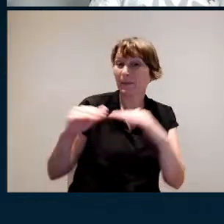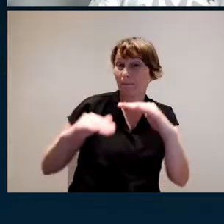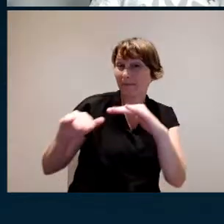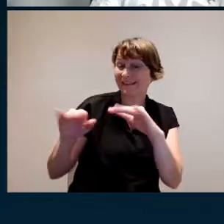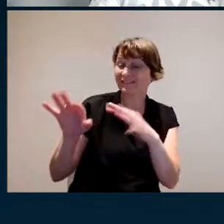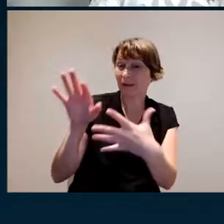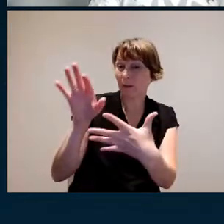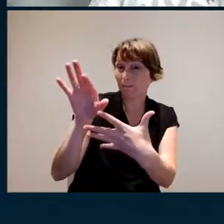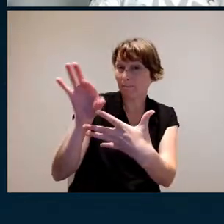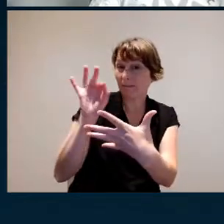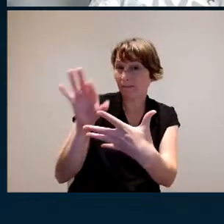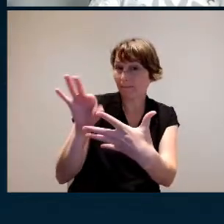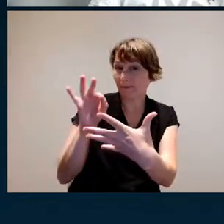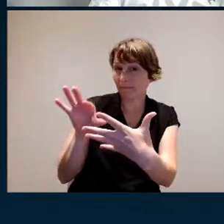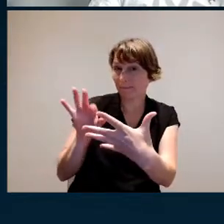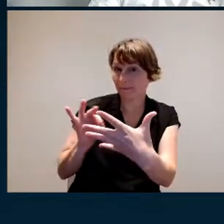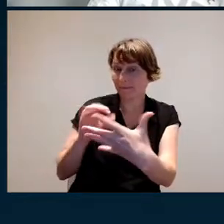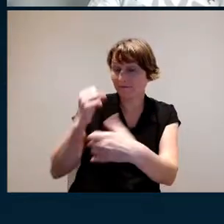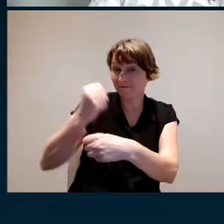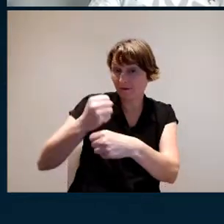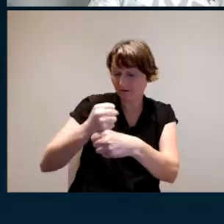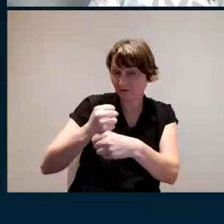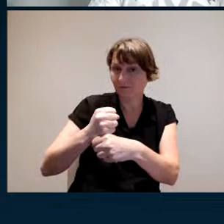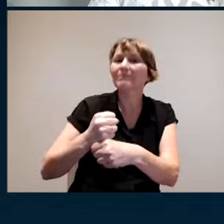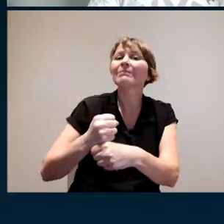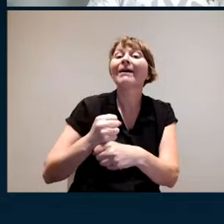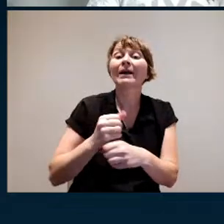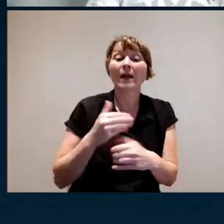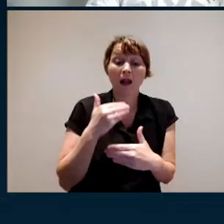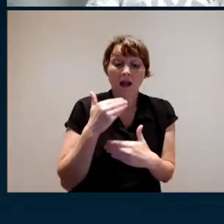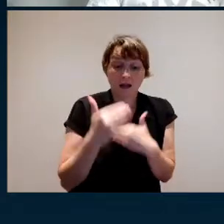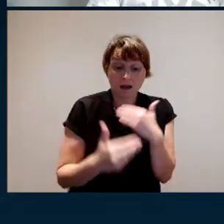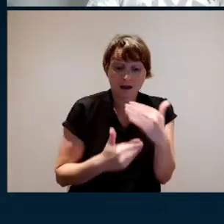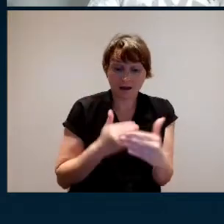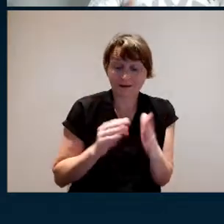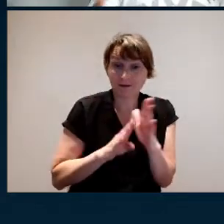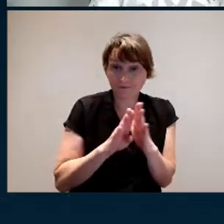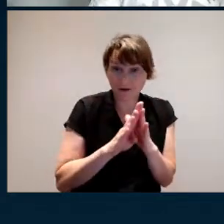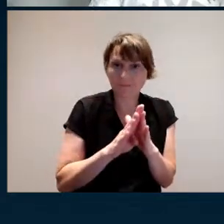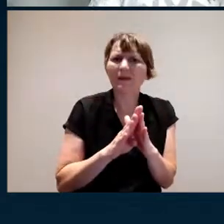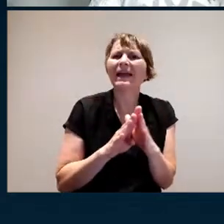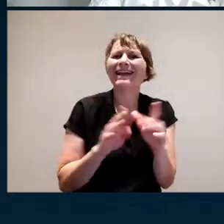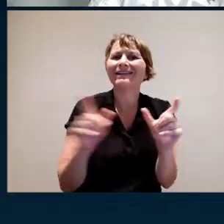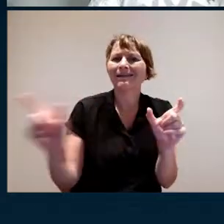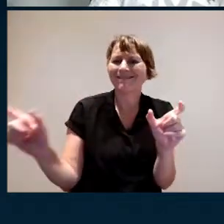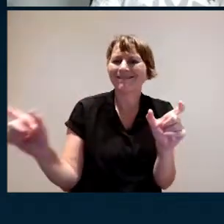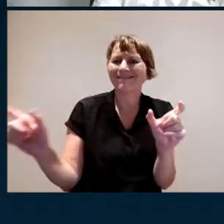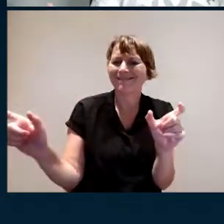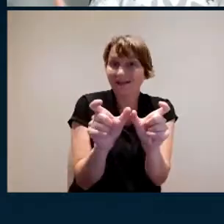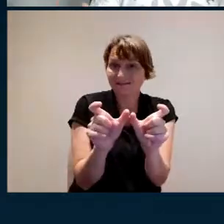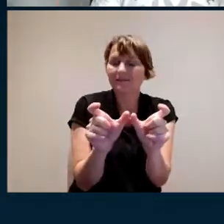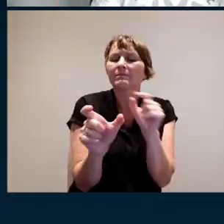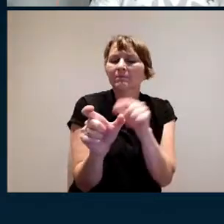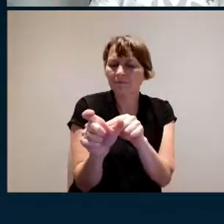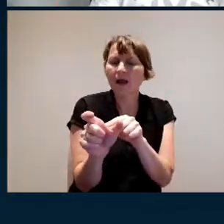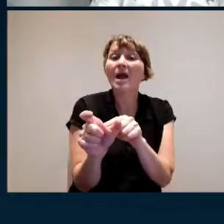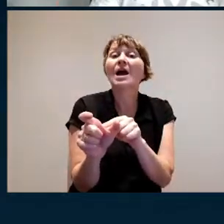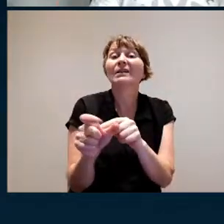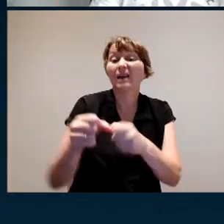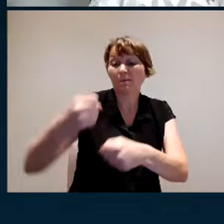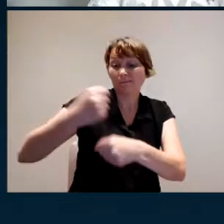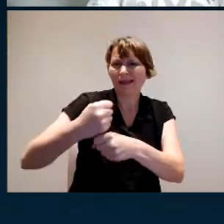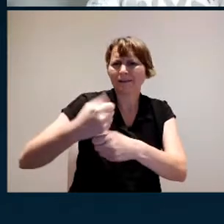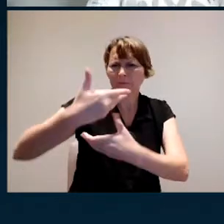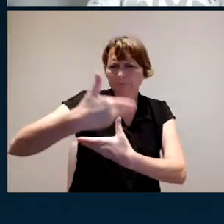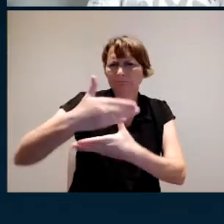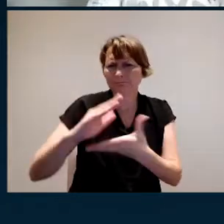an extension, a very simple extension. We'll build it, package it, and we'll publish it and distribute it, share it across